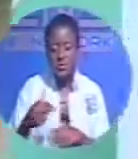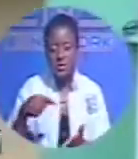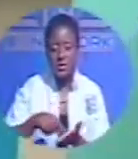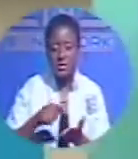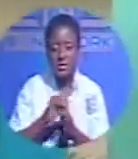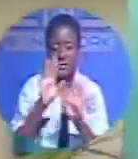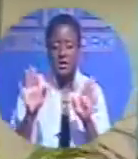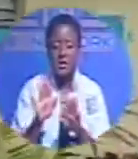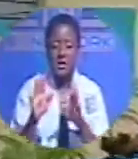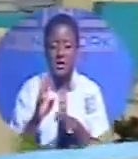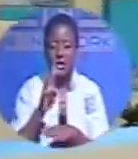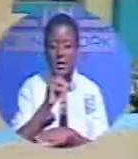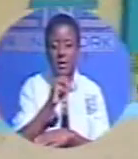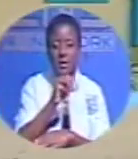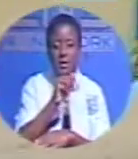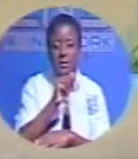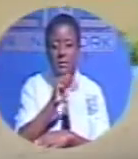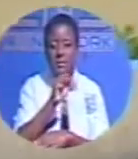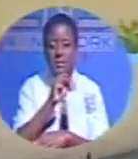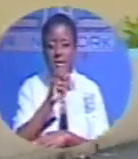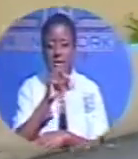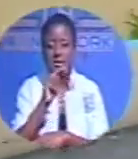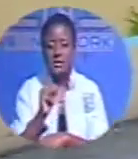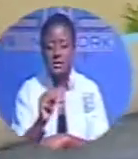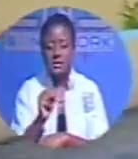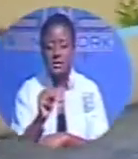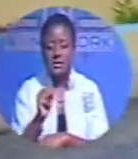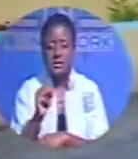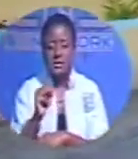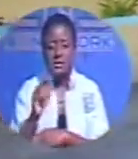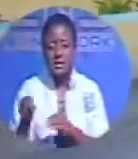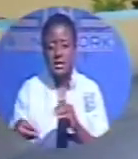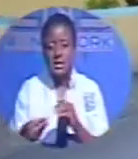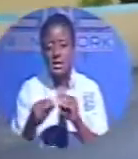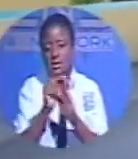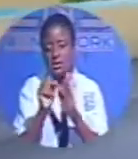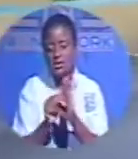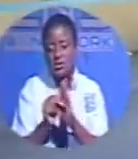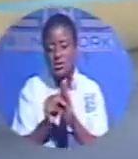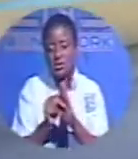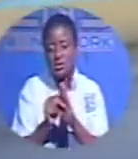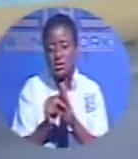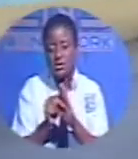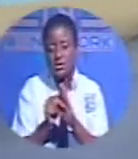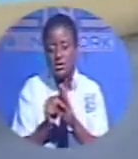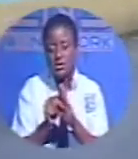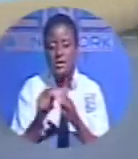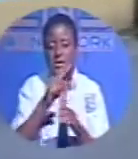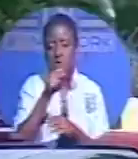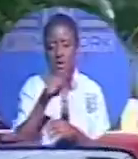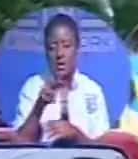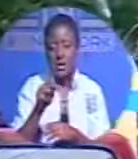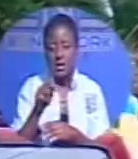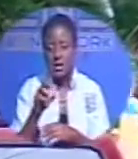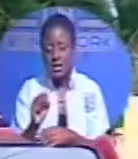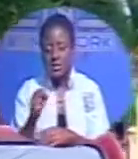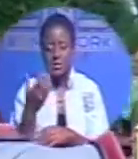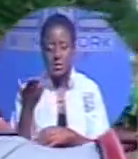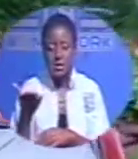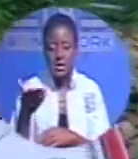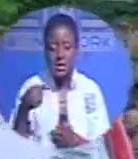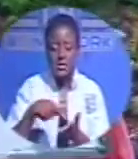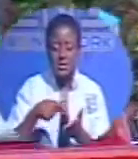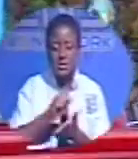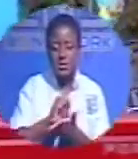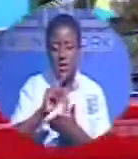Mason's Edition was the location Friday of the ZNS outreach to communities in New Providence. Residents and descendants of Father